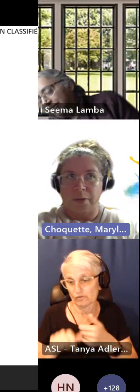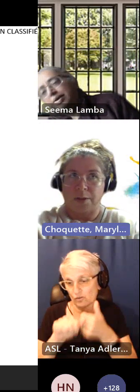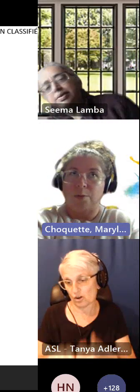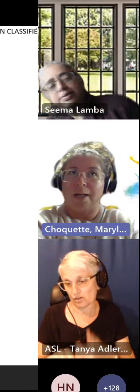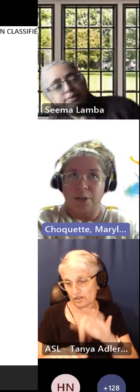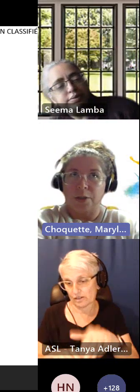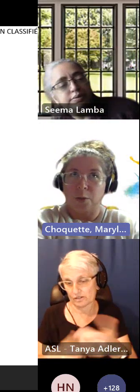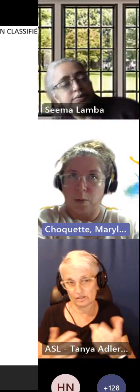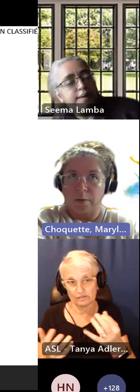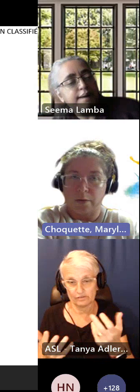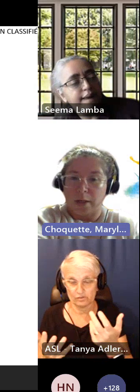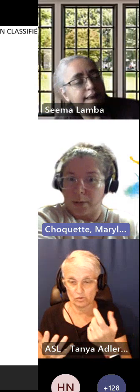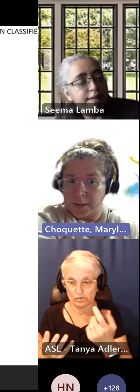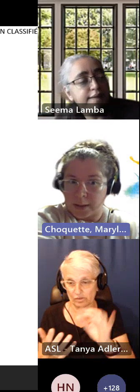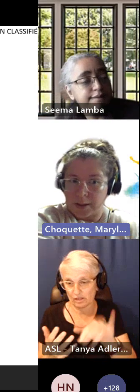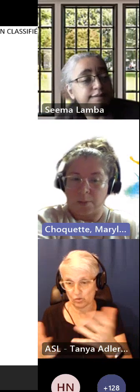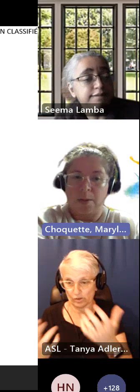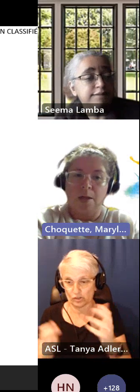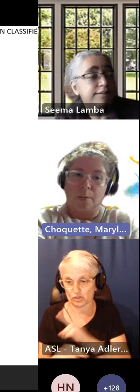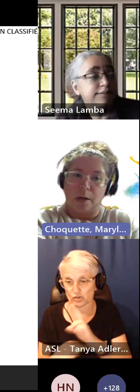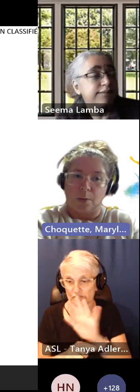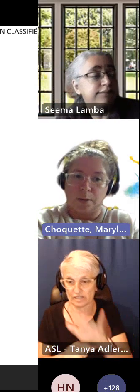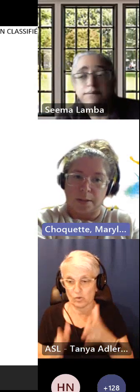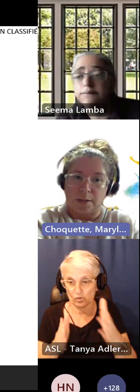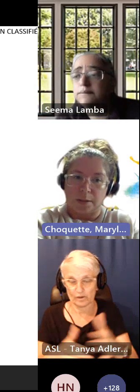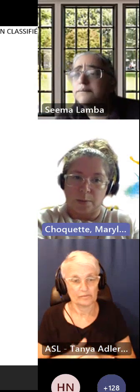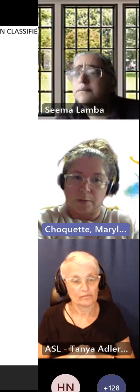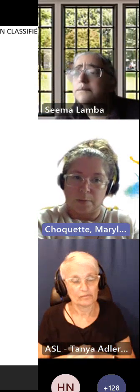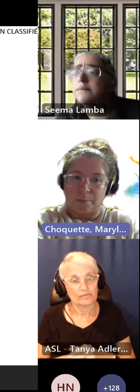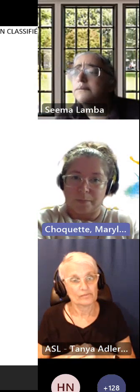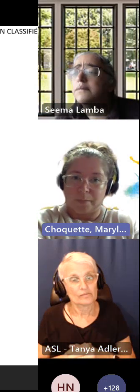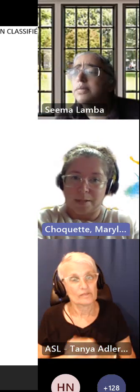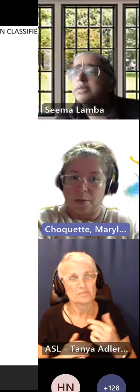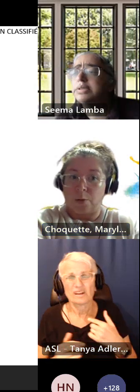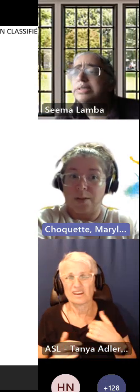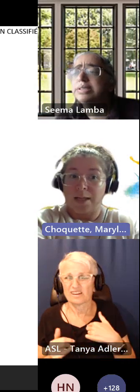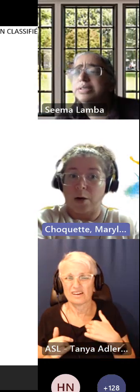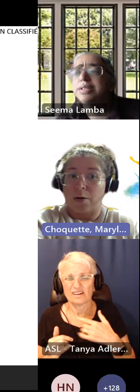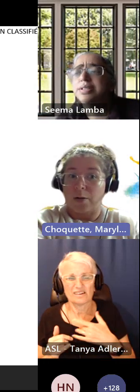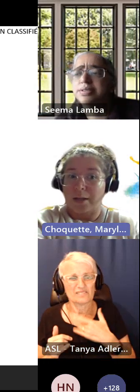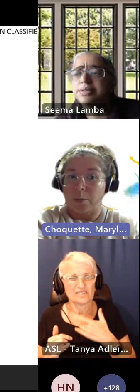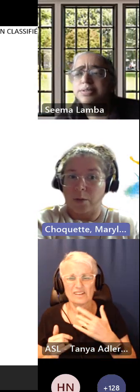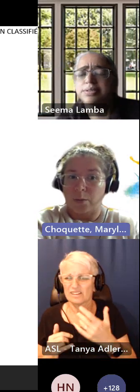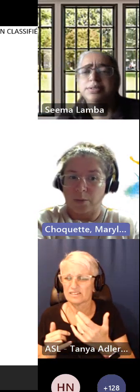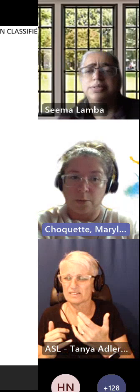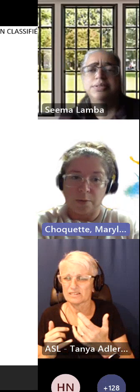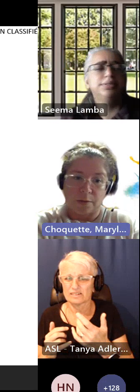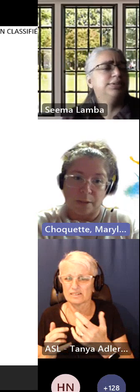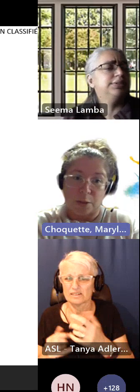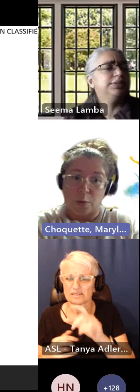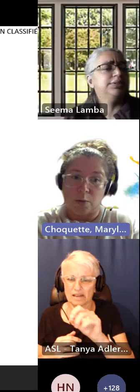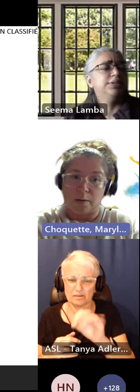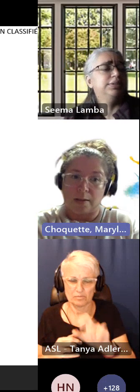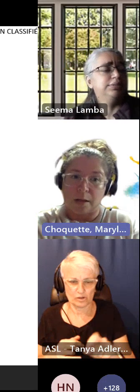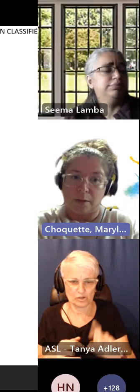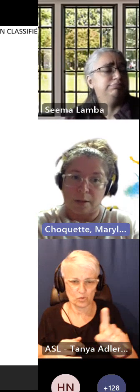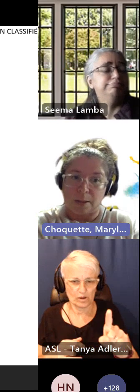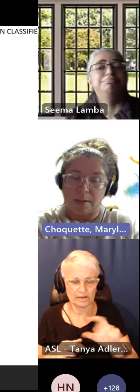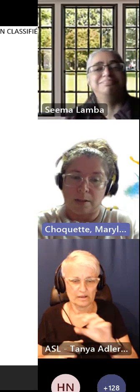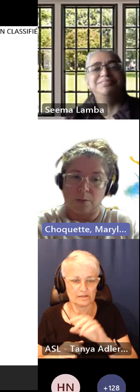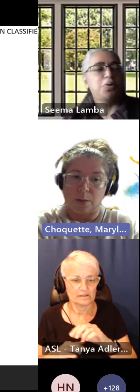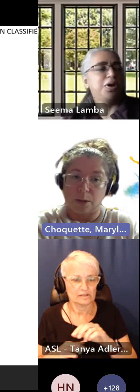a strategy you want to address that gap. But I will say at this point, those that are on 9.1 PeopleSoft, I don't know